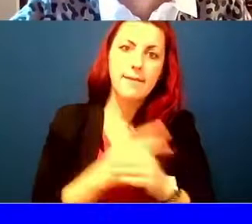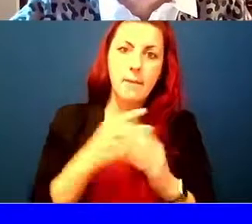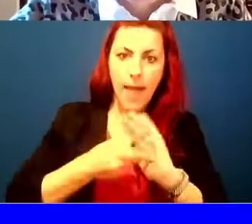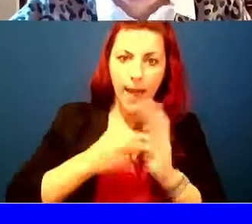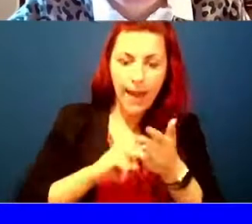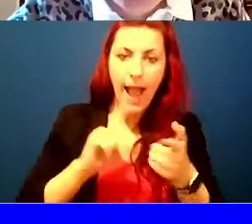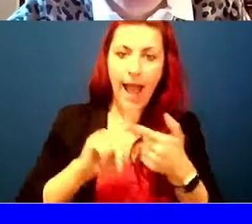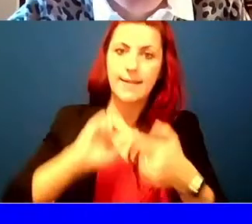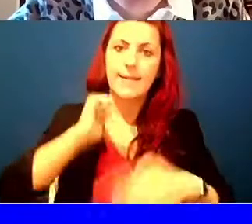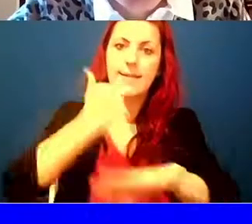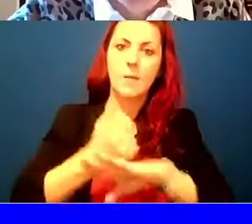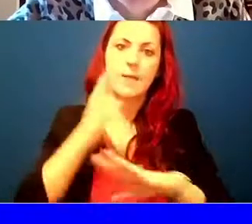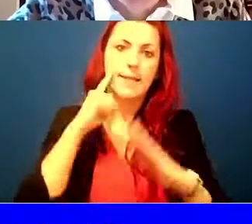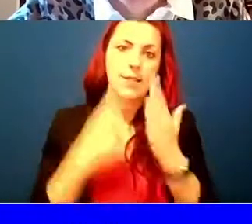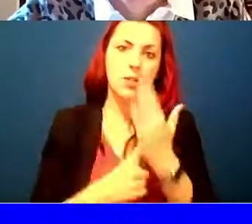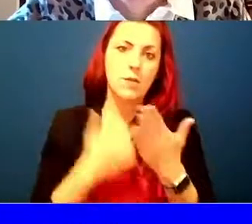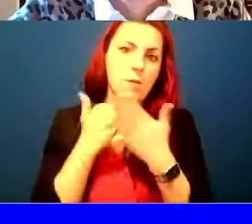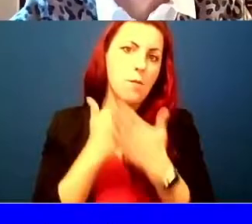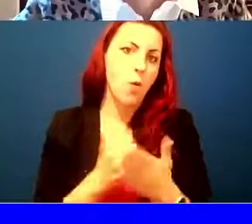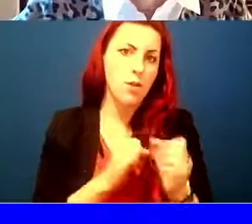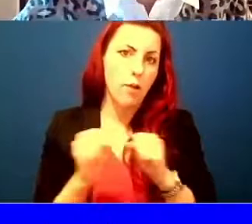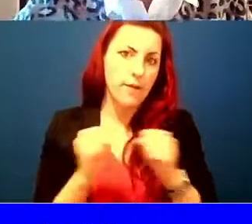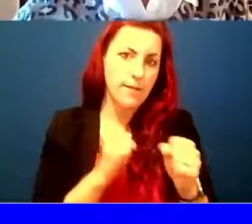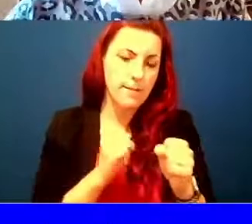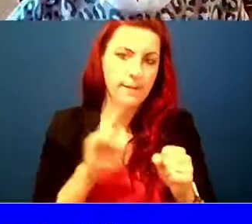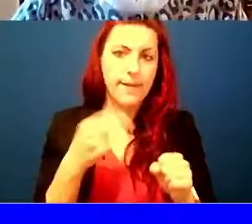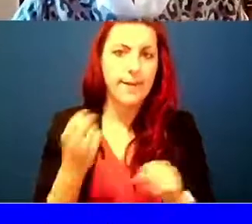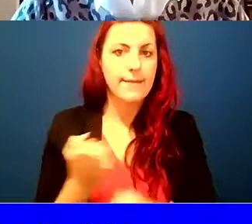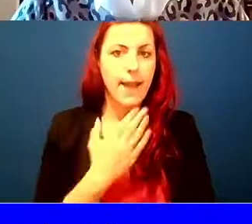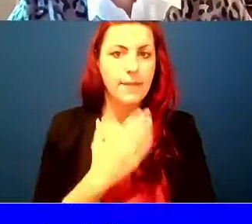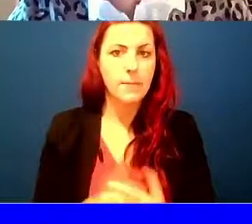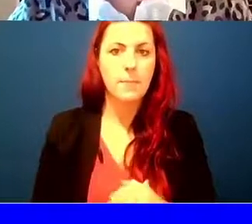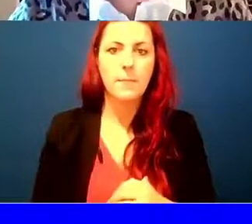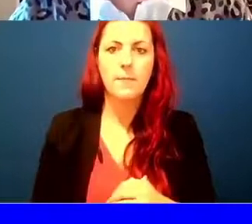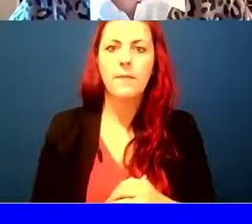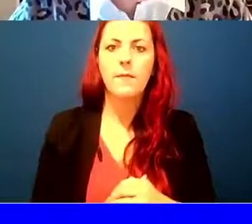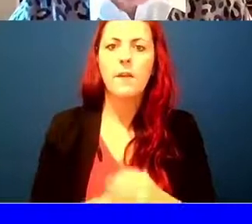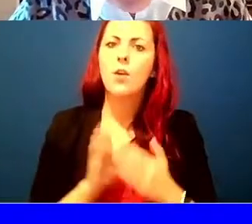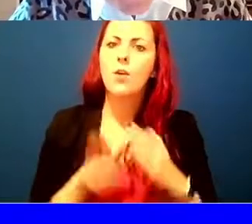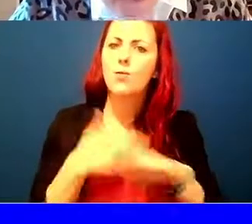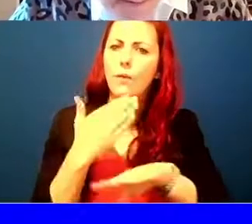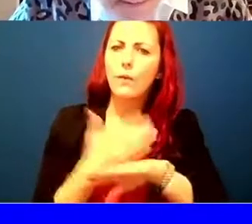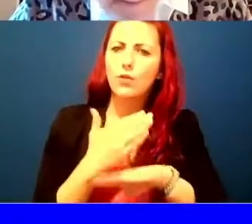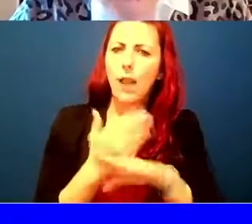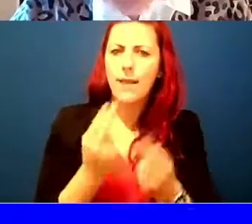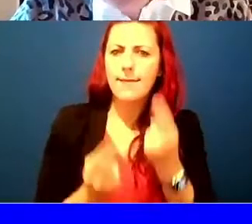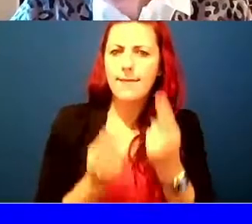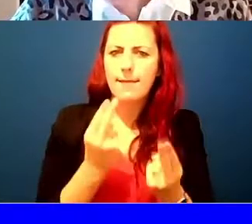service. The next slide, please, Dylan. Thank you. The functional assessment of capacity.